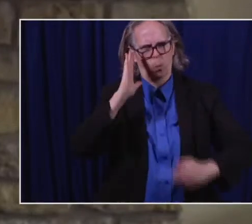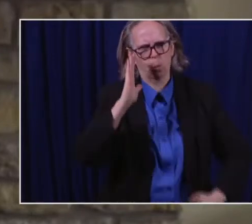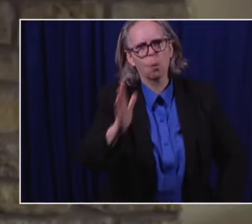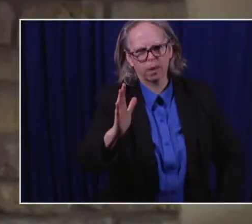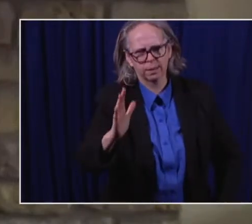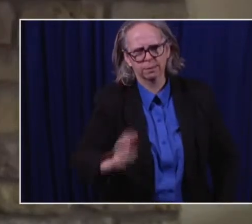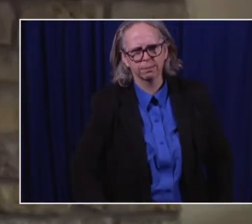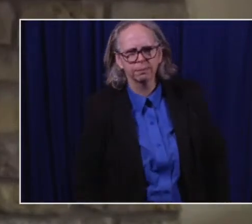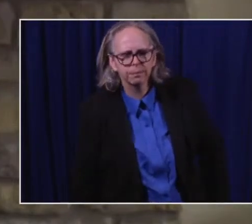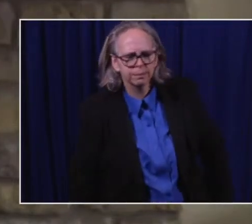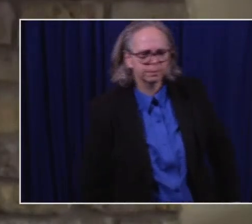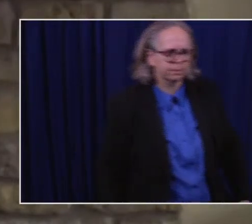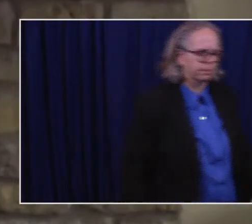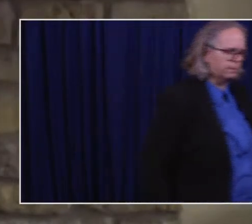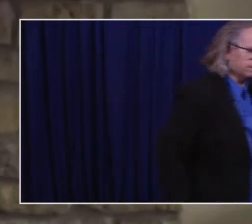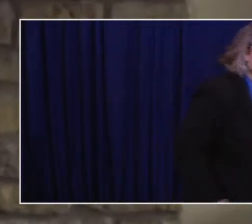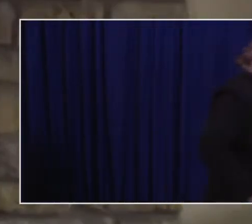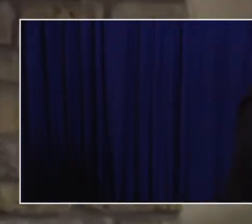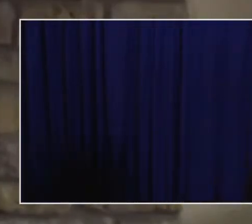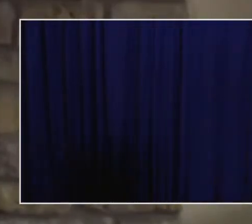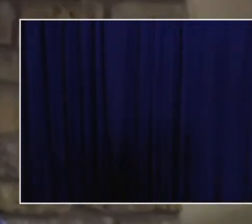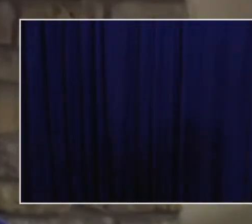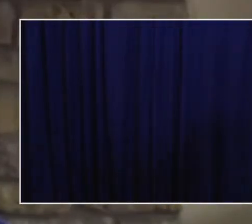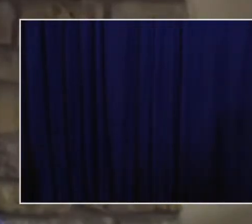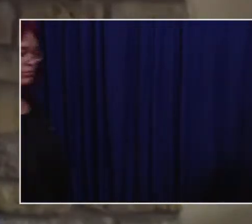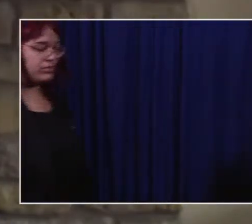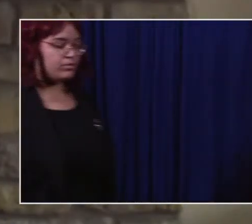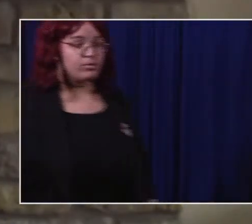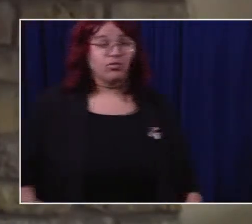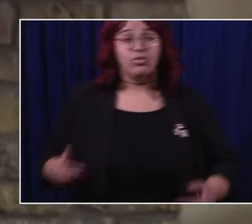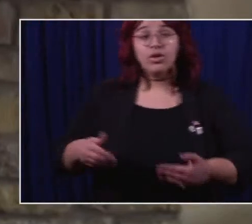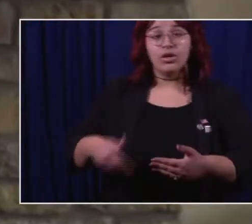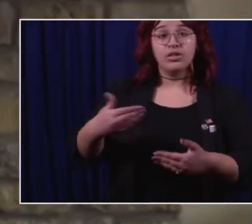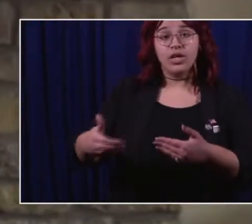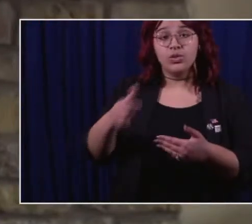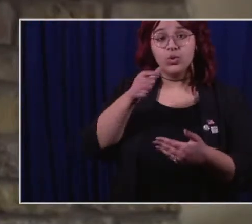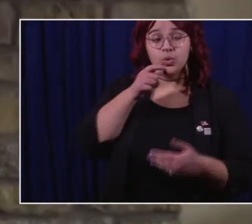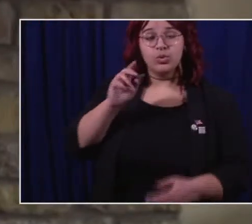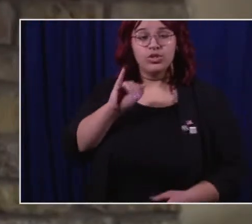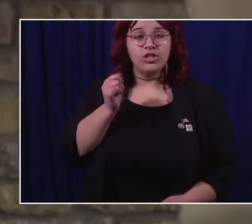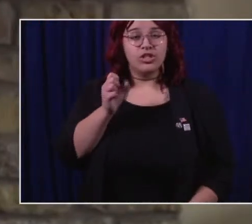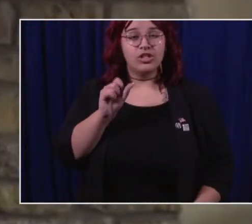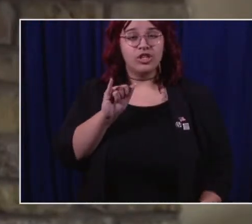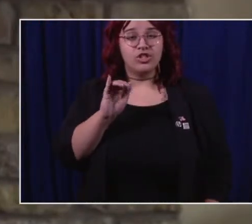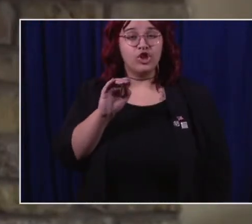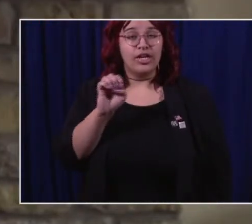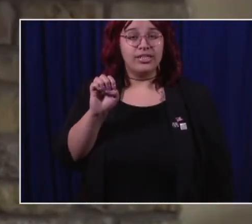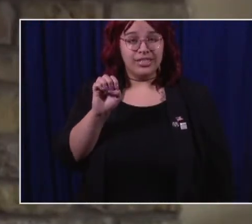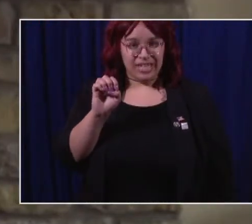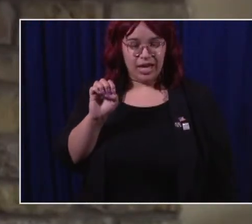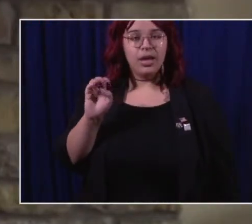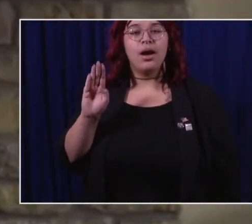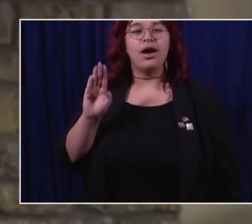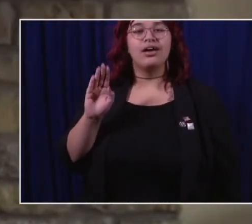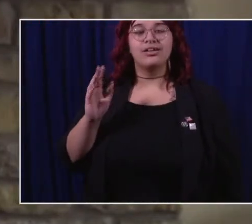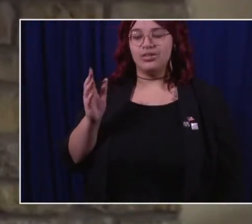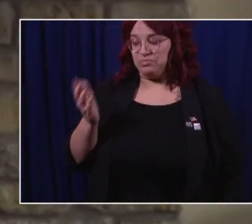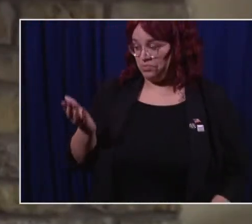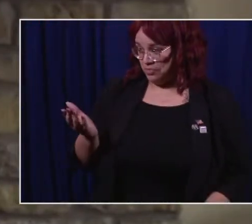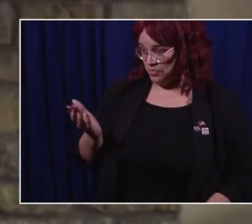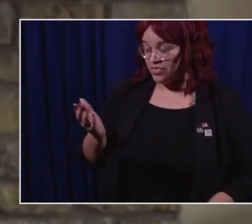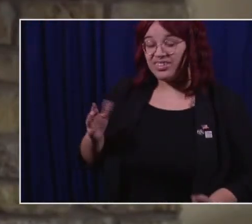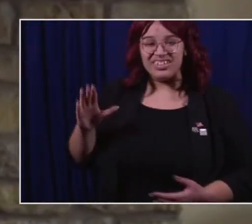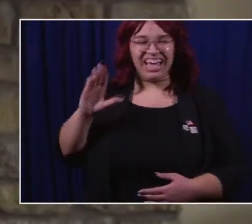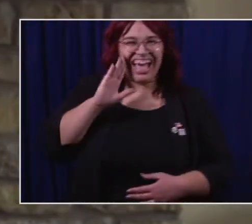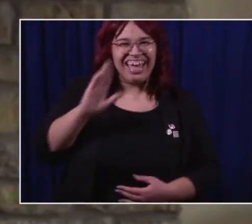Next question is from Jesse Balmert at the Cincinnati Enquirer. Hello, Governor. Jesse? I